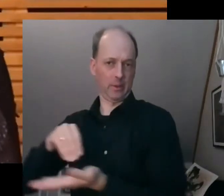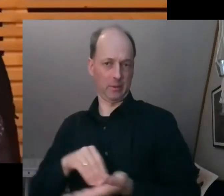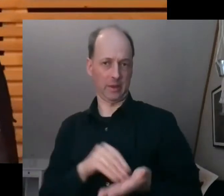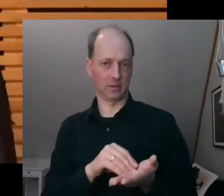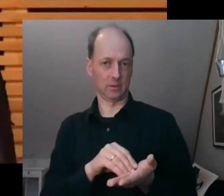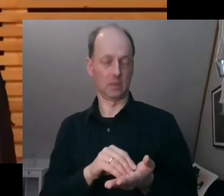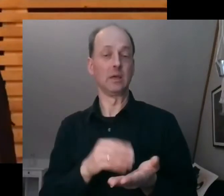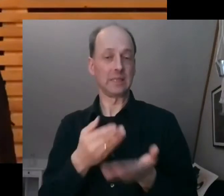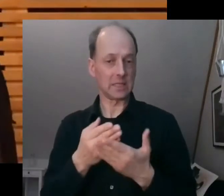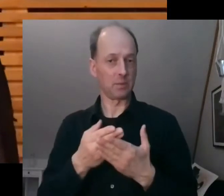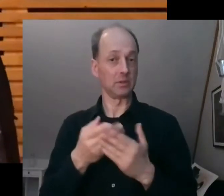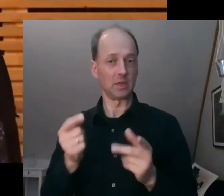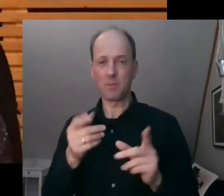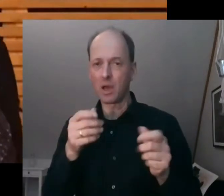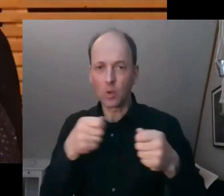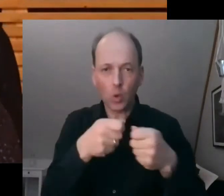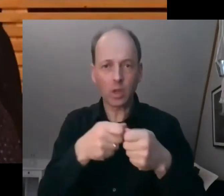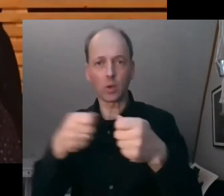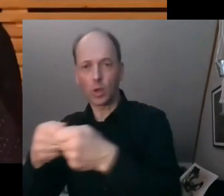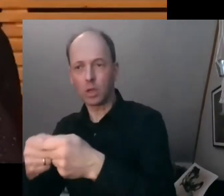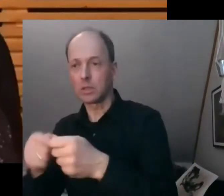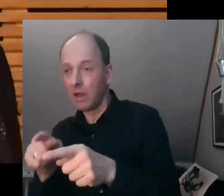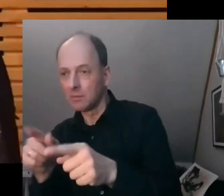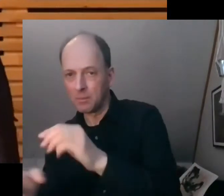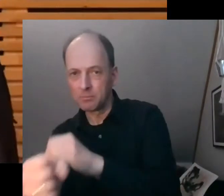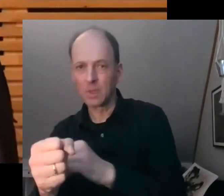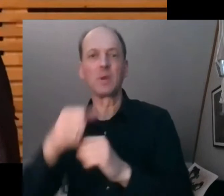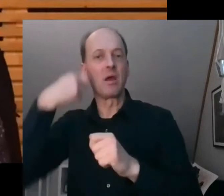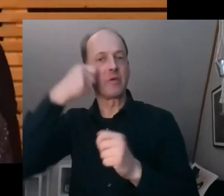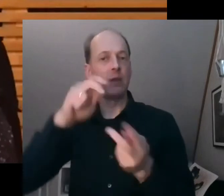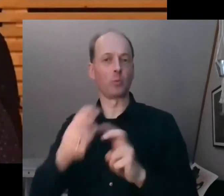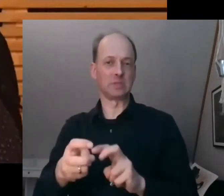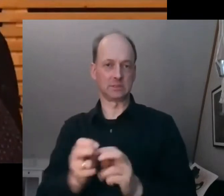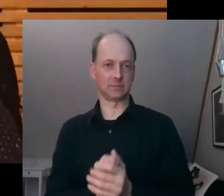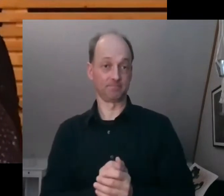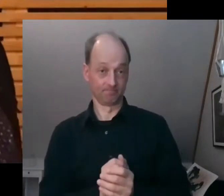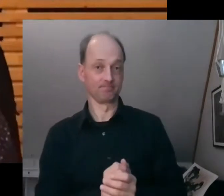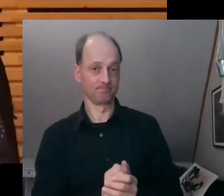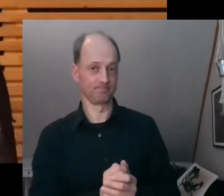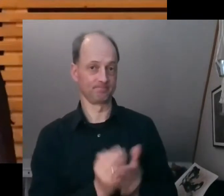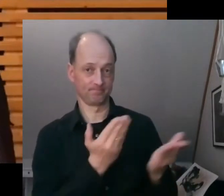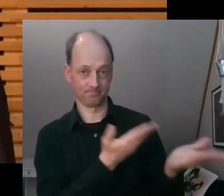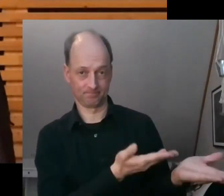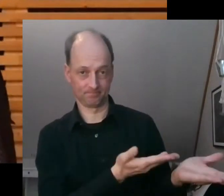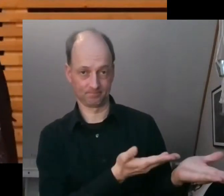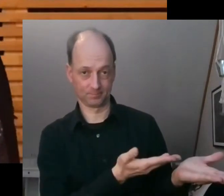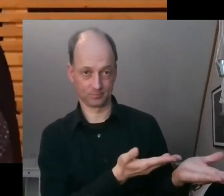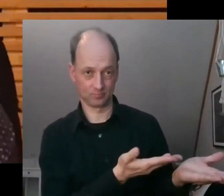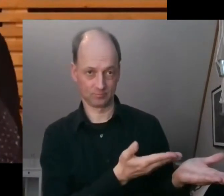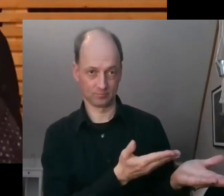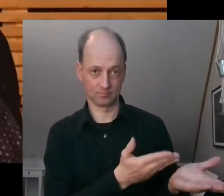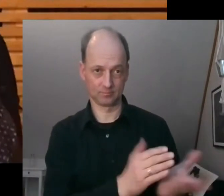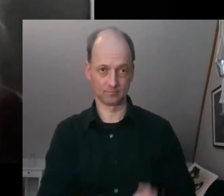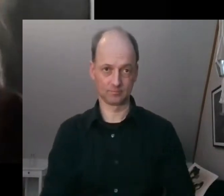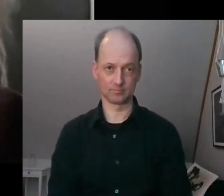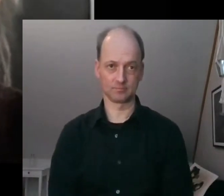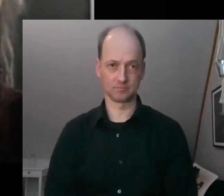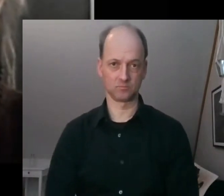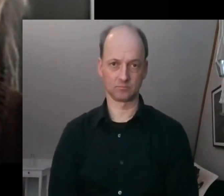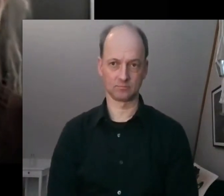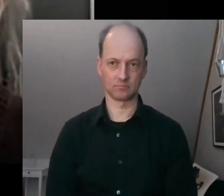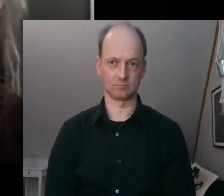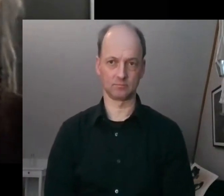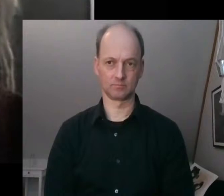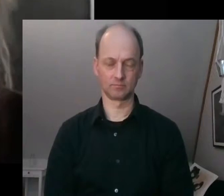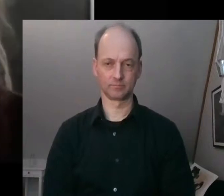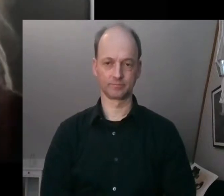life. So you will find some points, some contact points, how to implement it. It's a good point. I would like to talk about it. And I